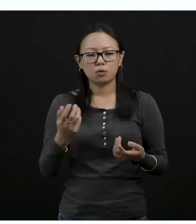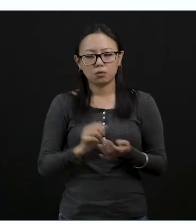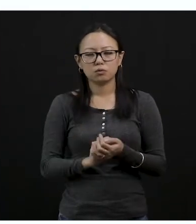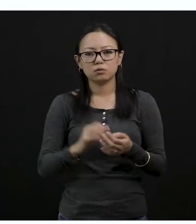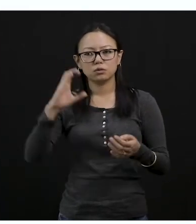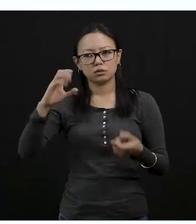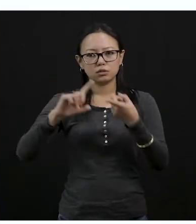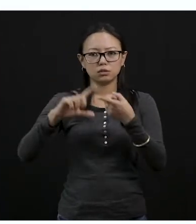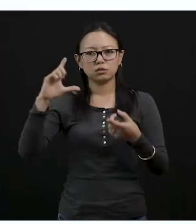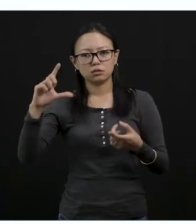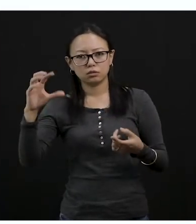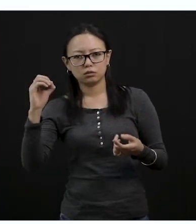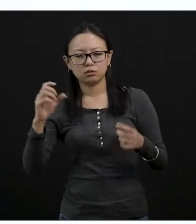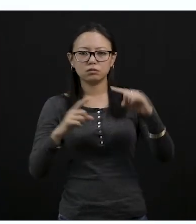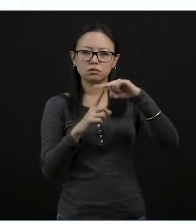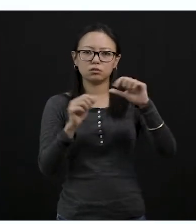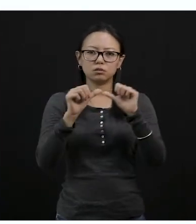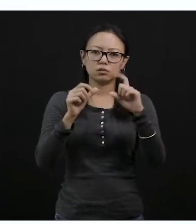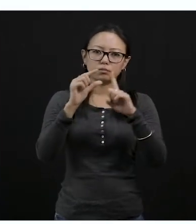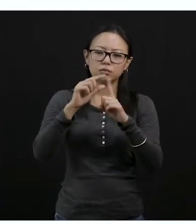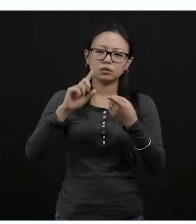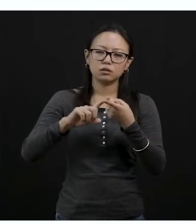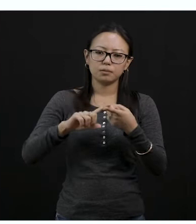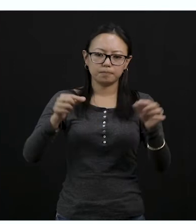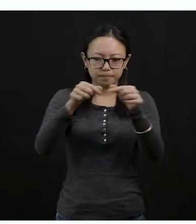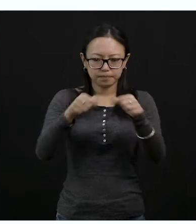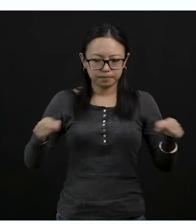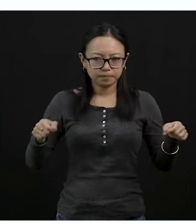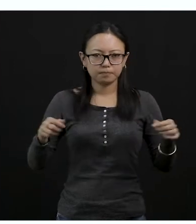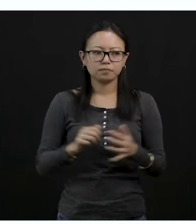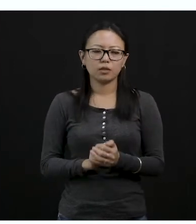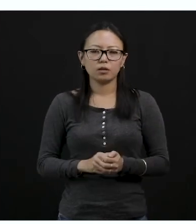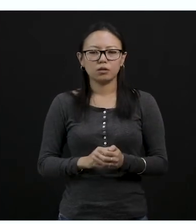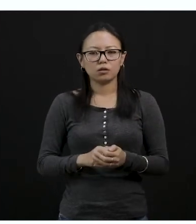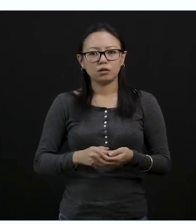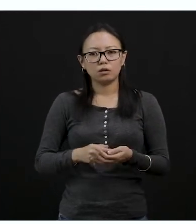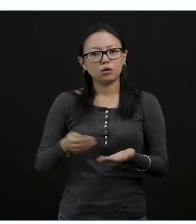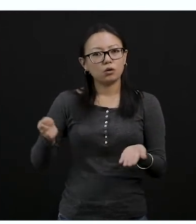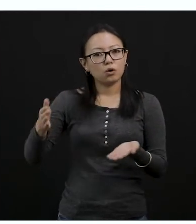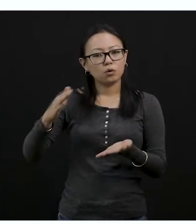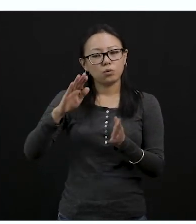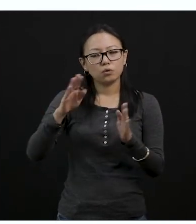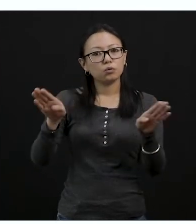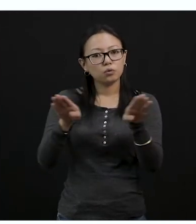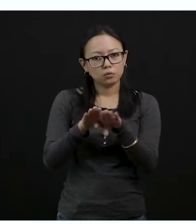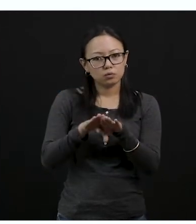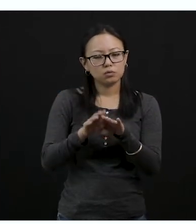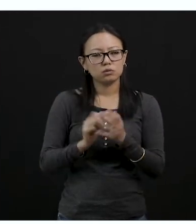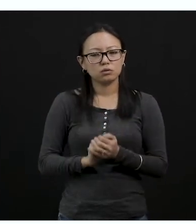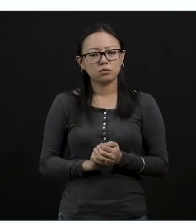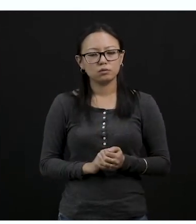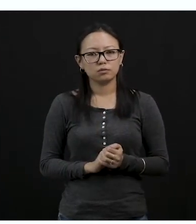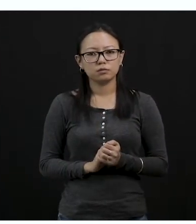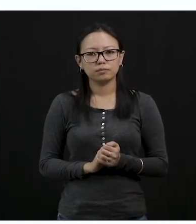you are done with the sealing, you are going to write the address on the top. So remember, you are not going